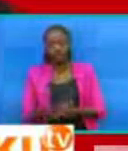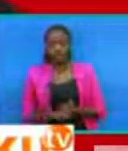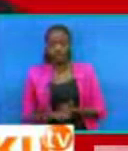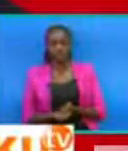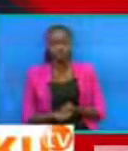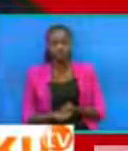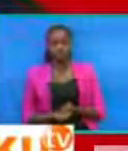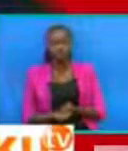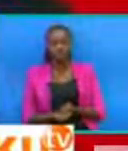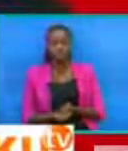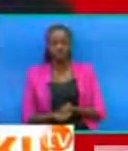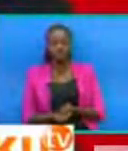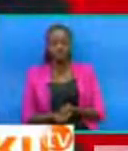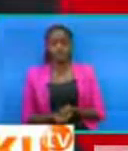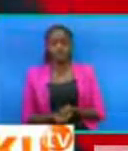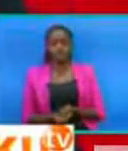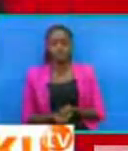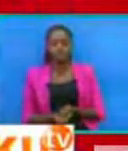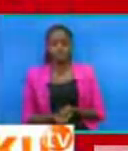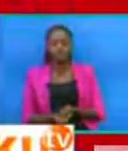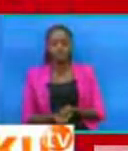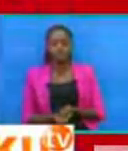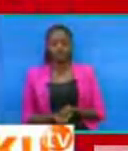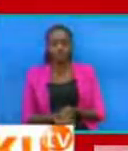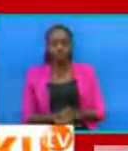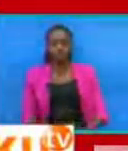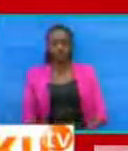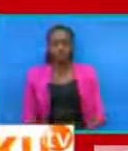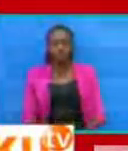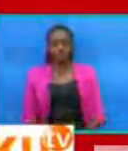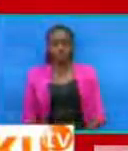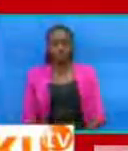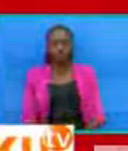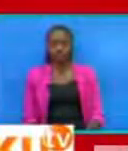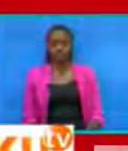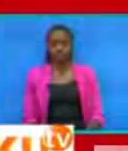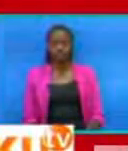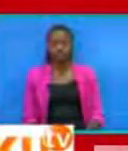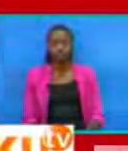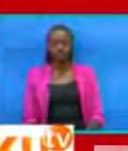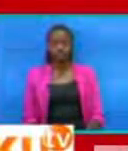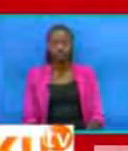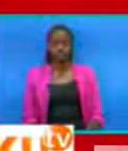Thank you. Is there still another one I